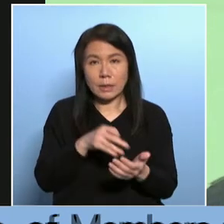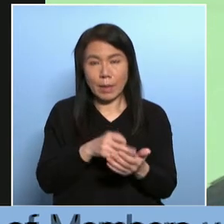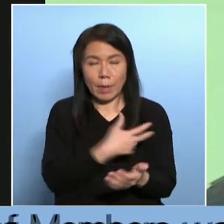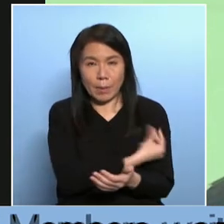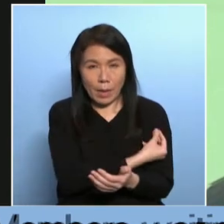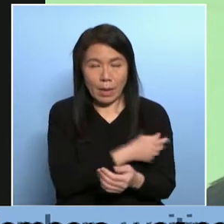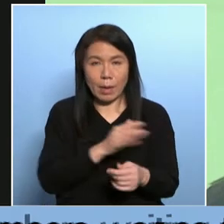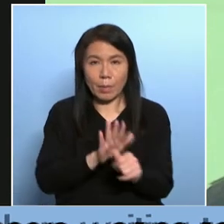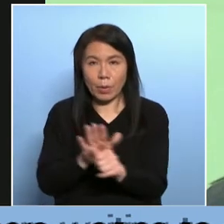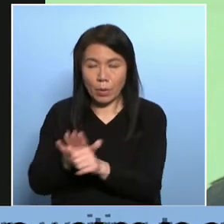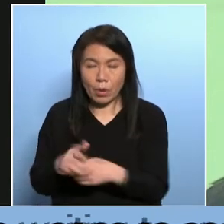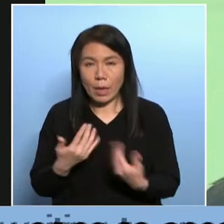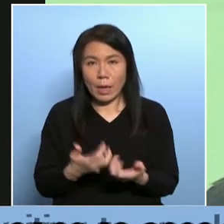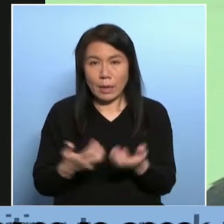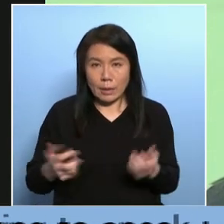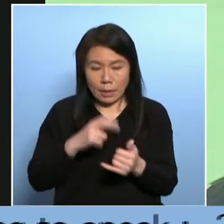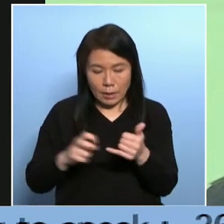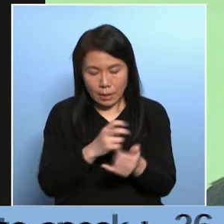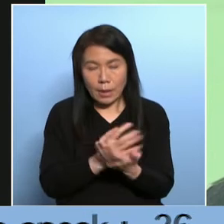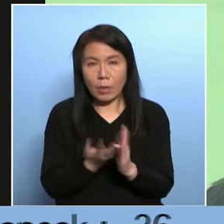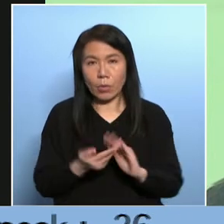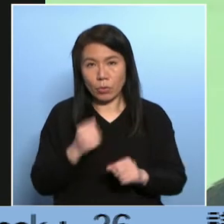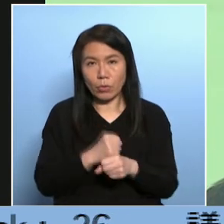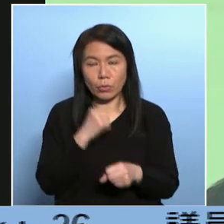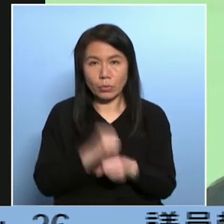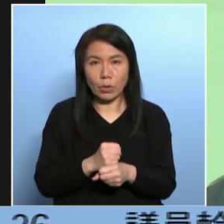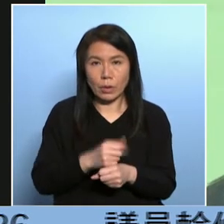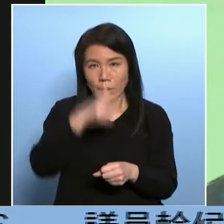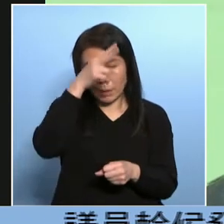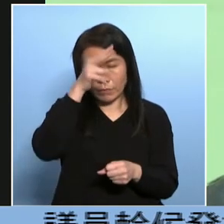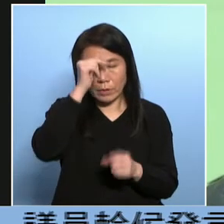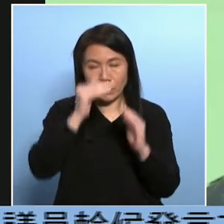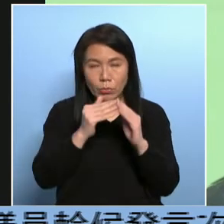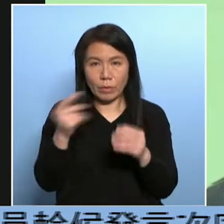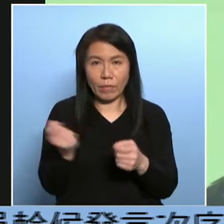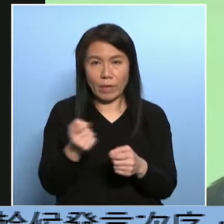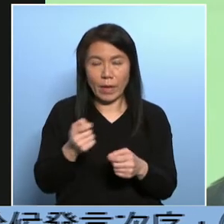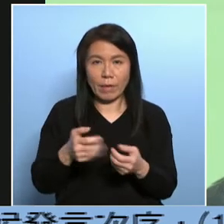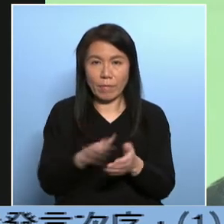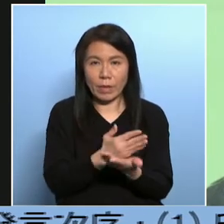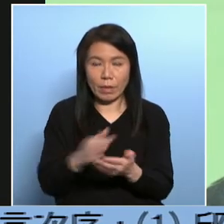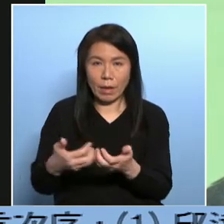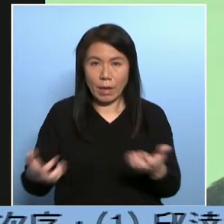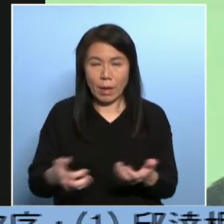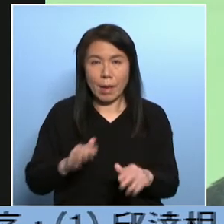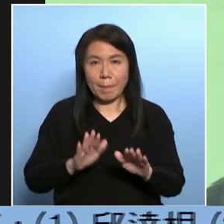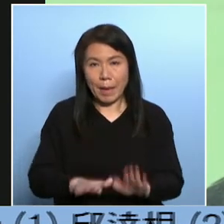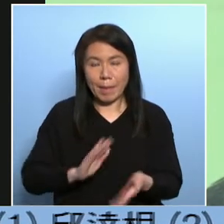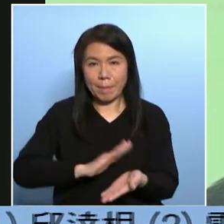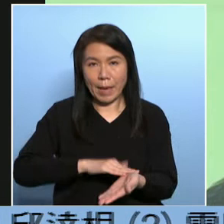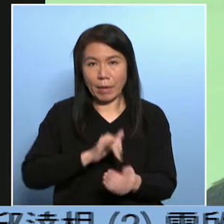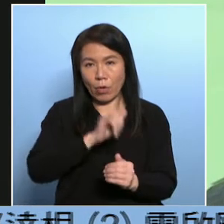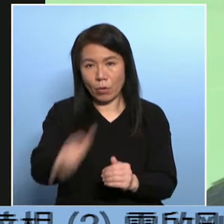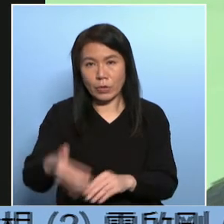doctors, nurses, so they can also take part in the vaccination program. It's time for public hospitals to beef up